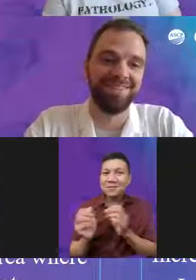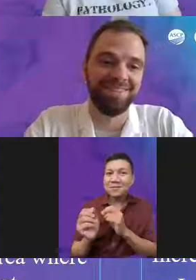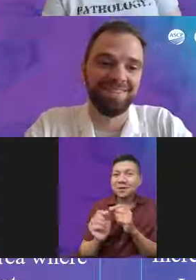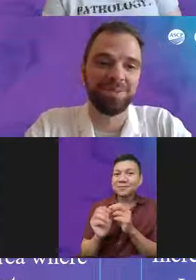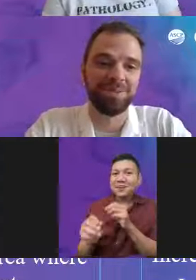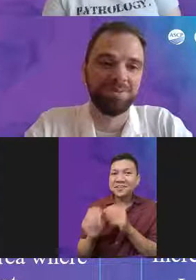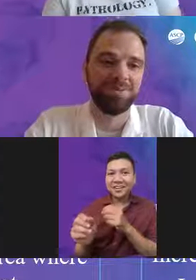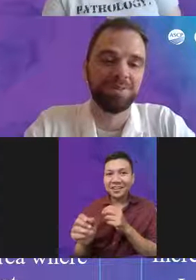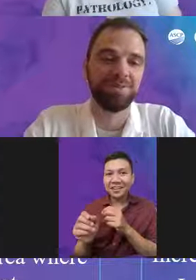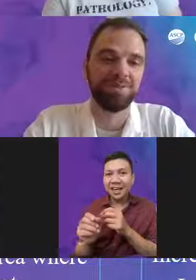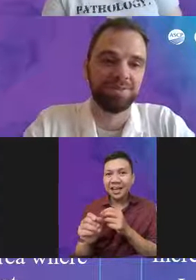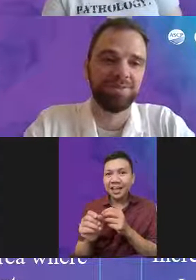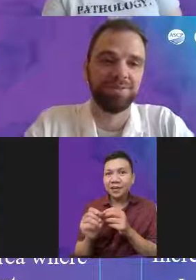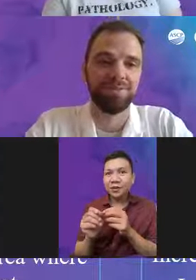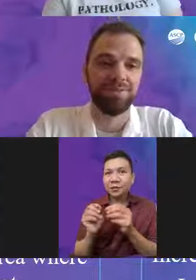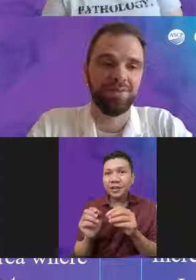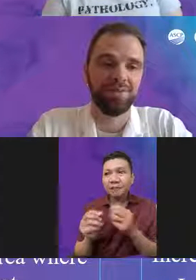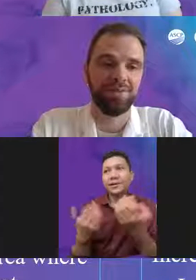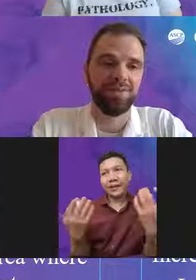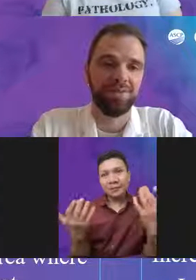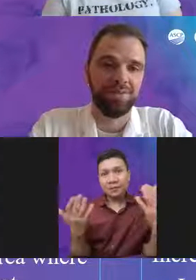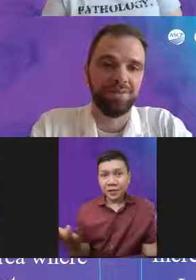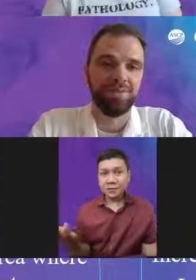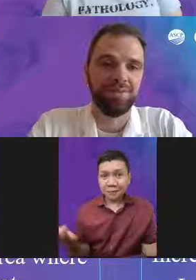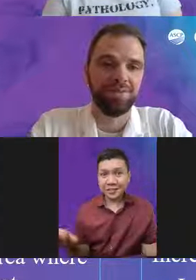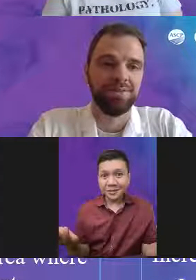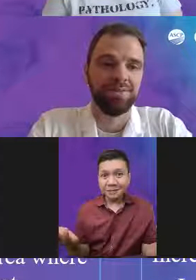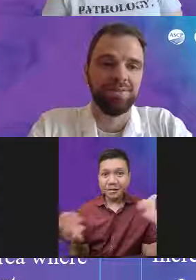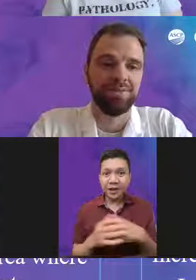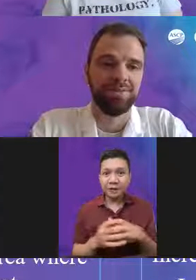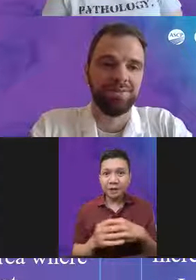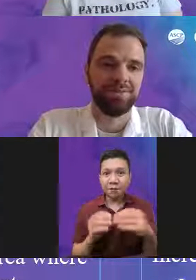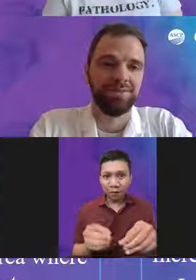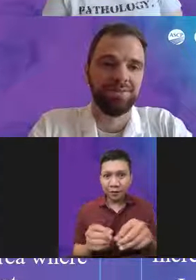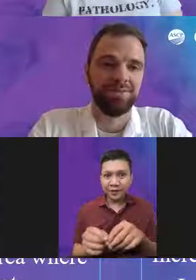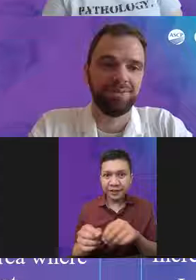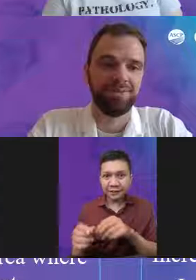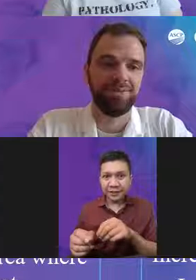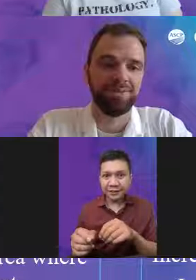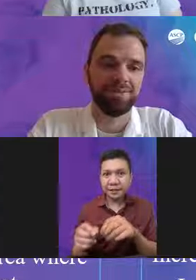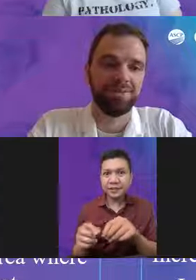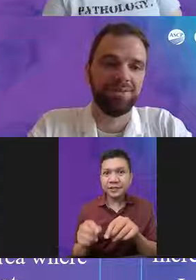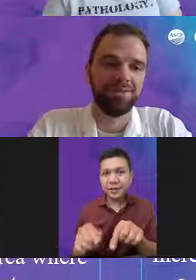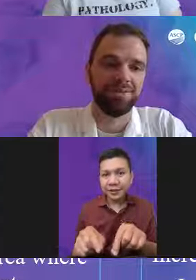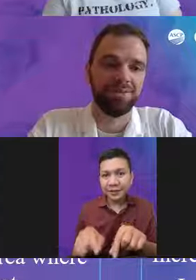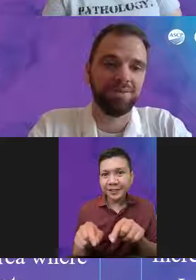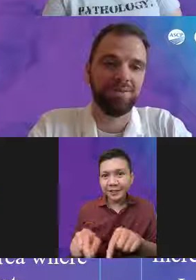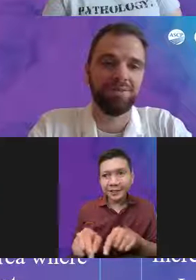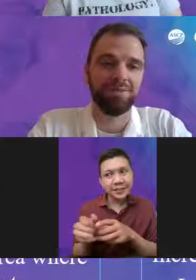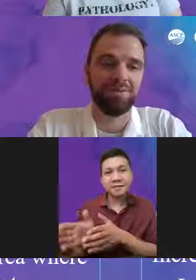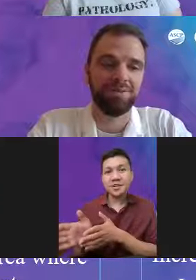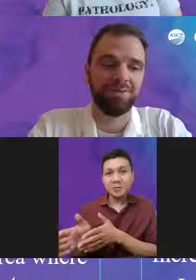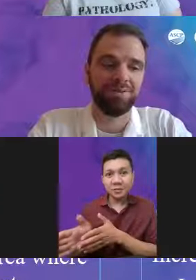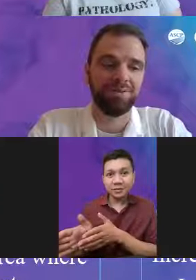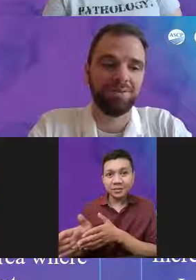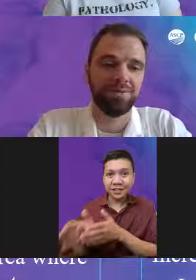but what I'm trying to say here is that, you know, we, I guess, voice of reason for appropriateness of tests, because not because the test